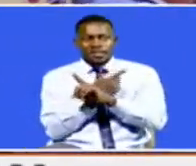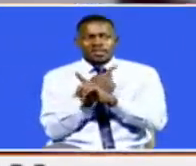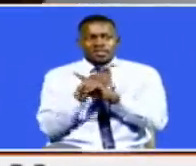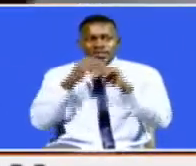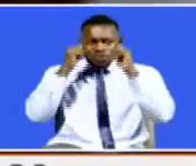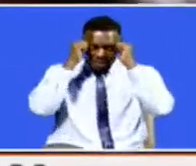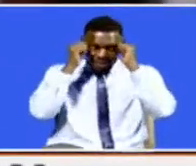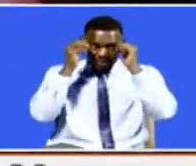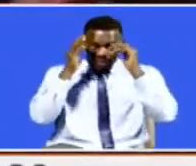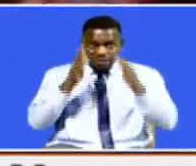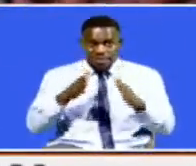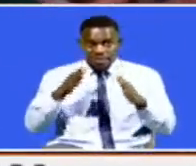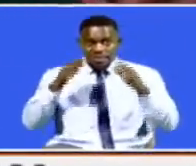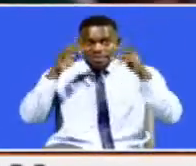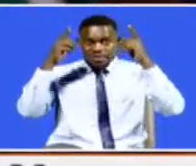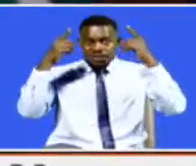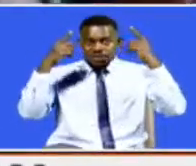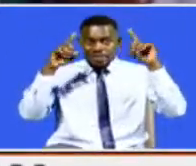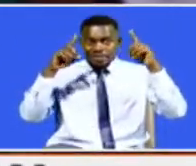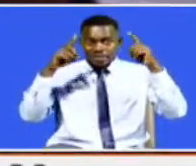Nairobi.